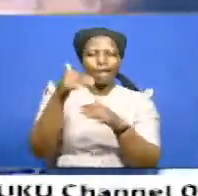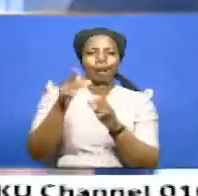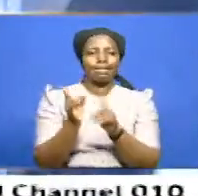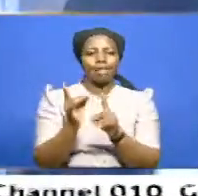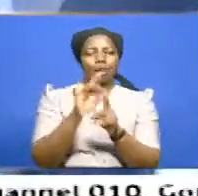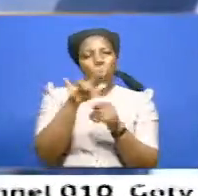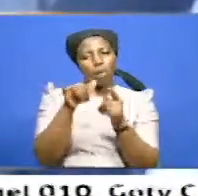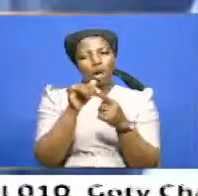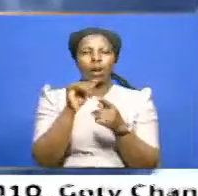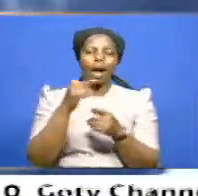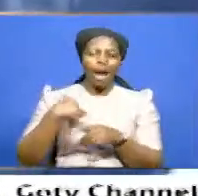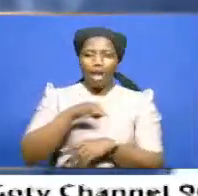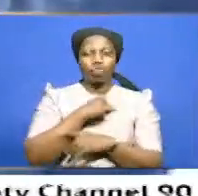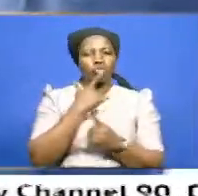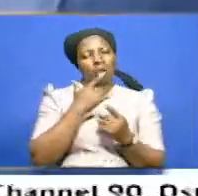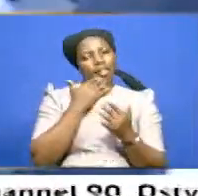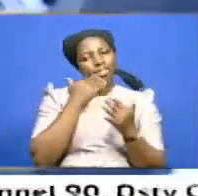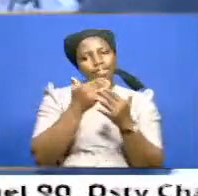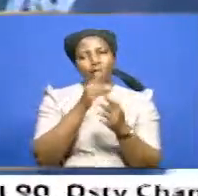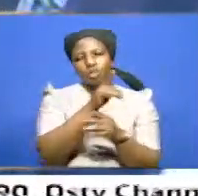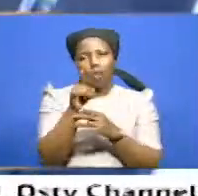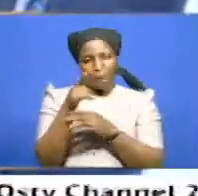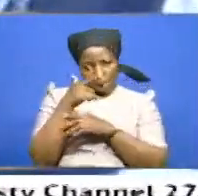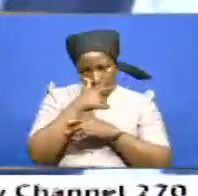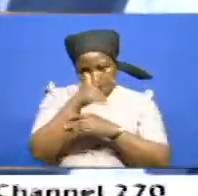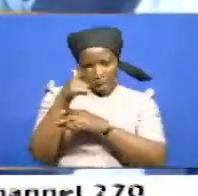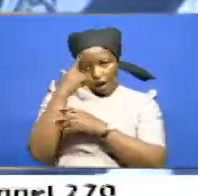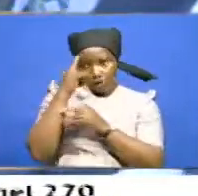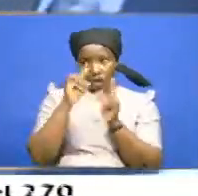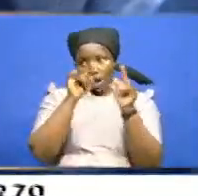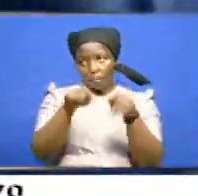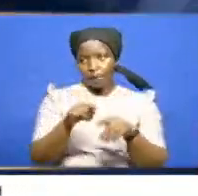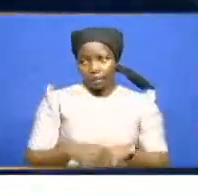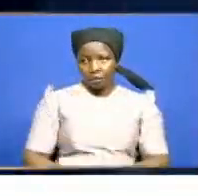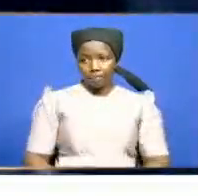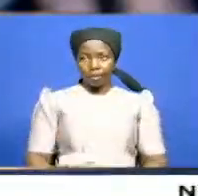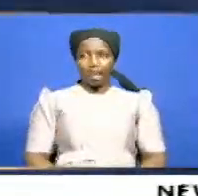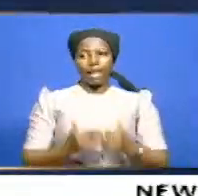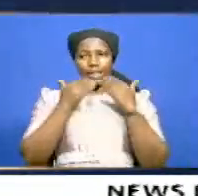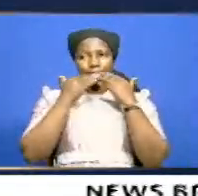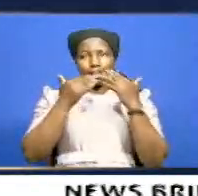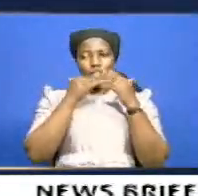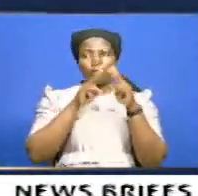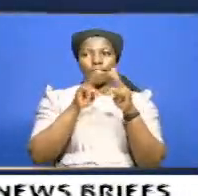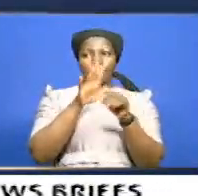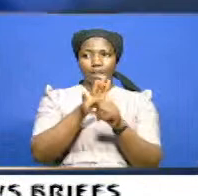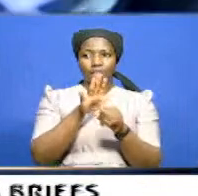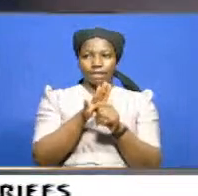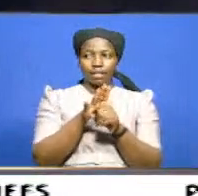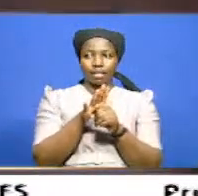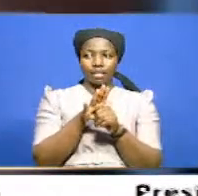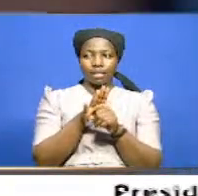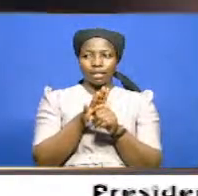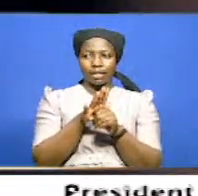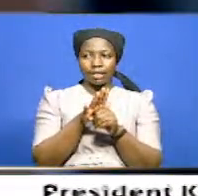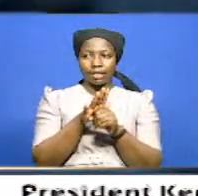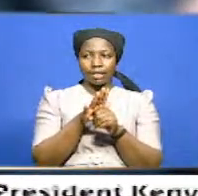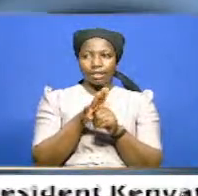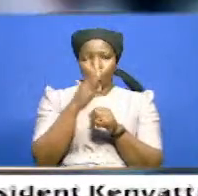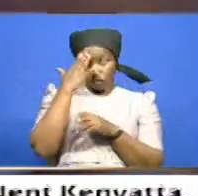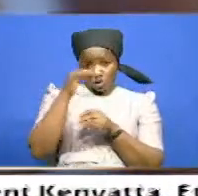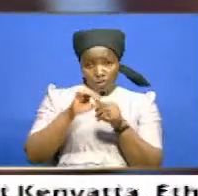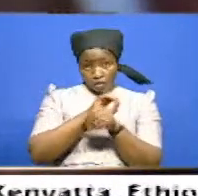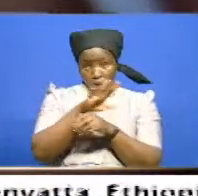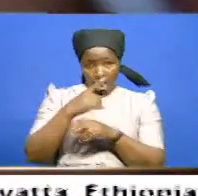And thank you, media, for coming. No. Thank you very much. Can we, please, in the interest of COVID, we are going